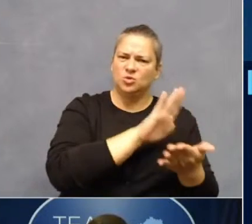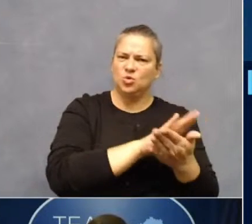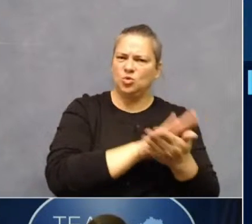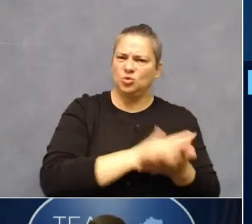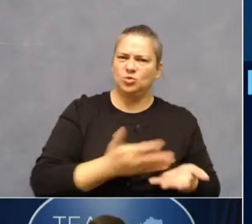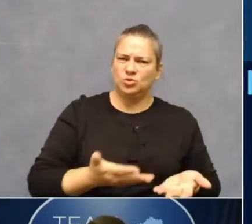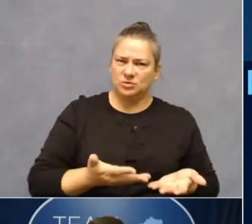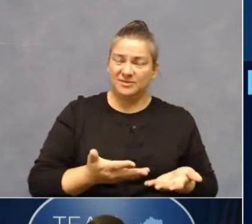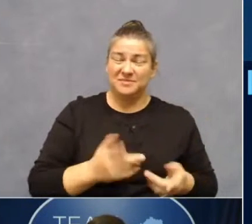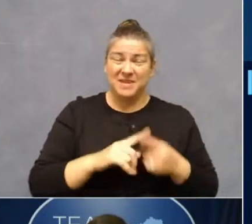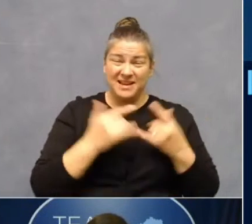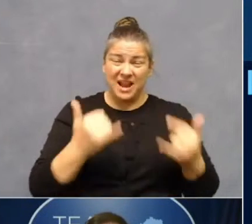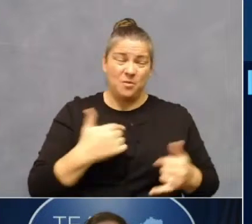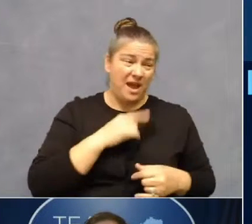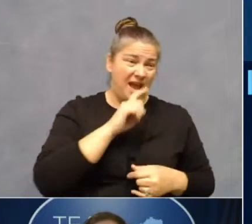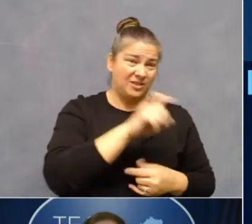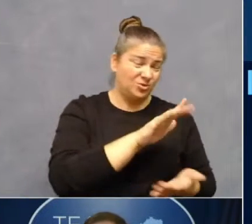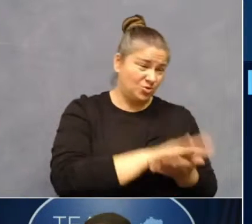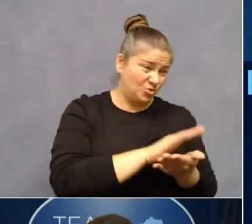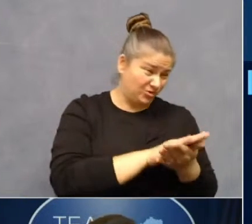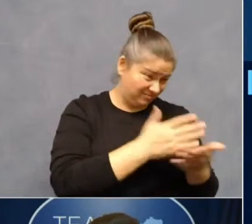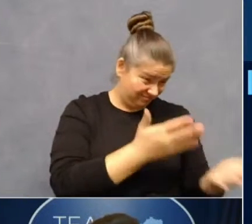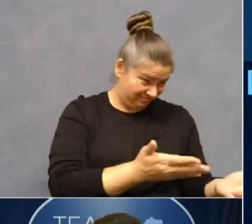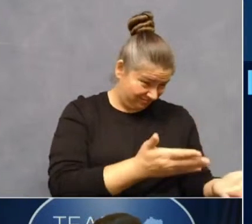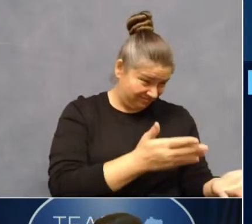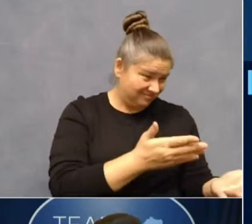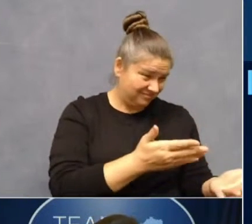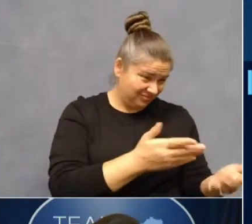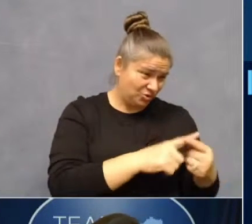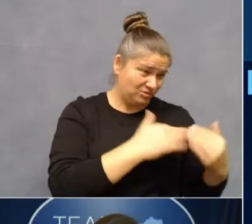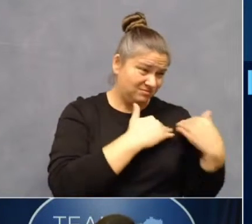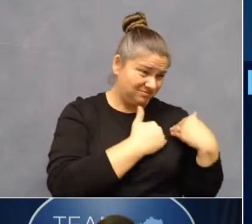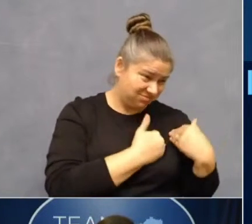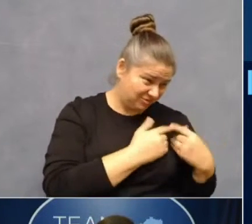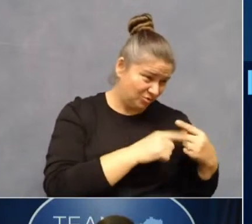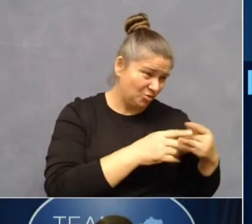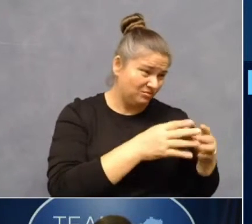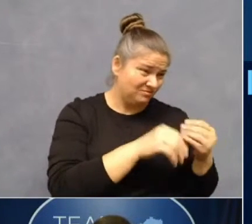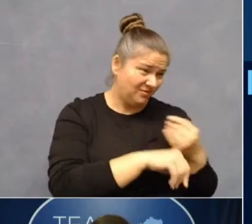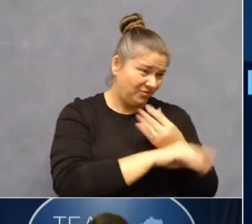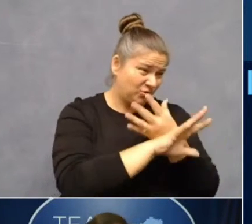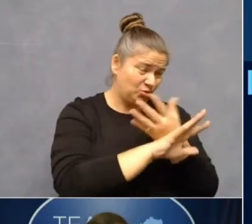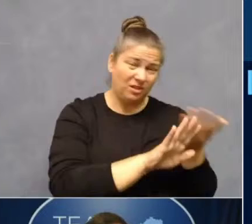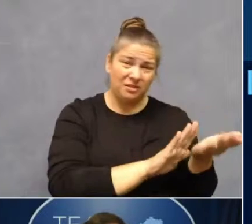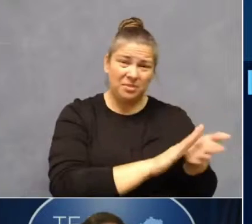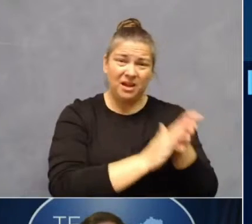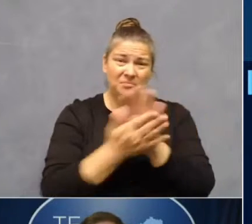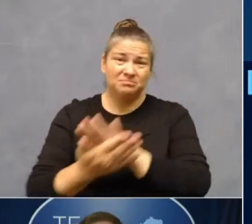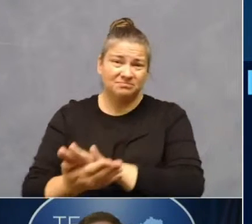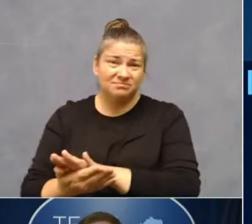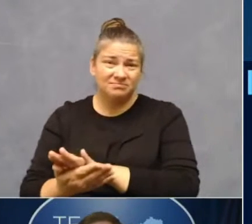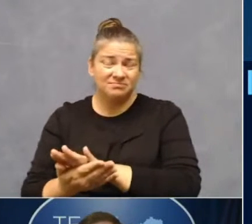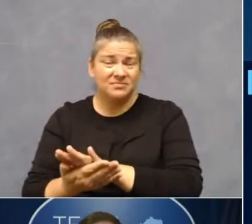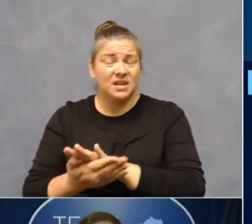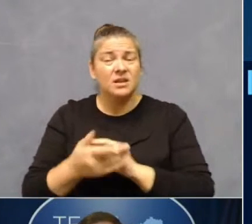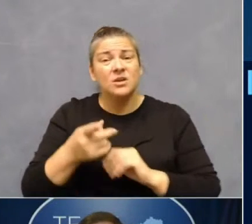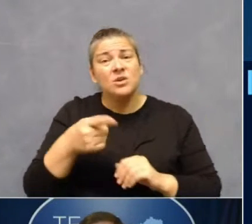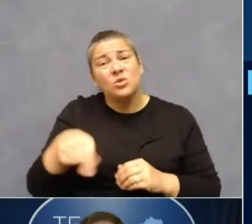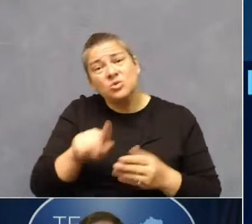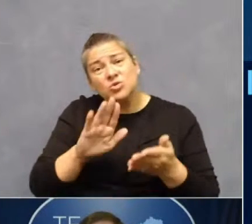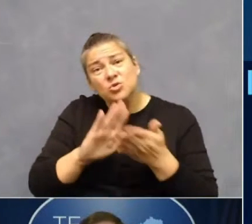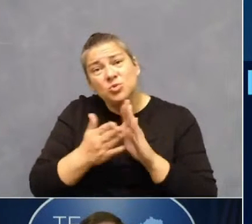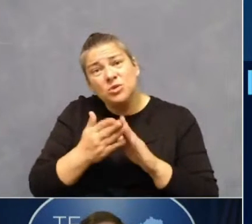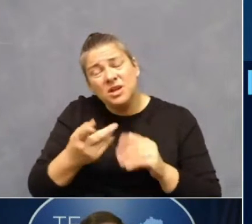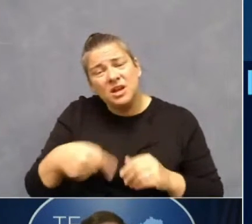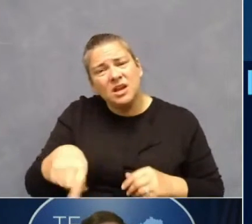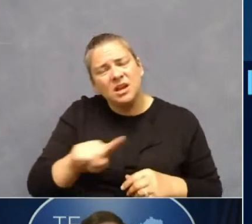of that. Well, I believe that we, as each one of these communities, have a duty first to prevent our county, our